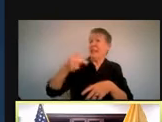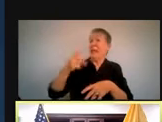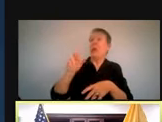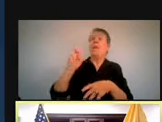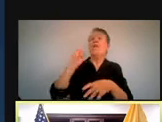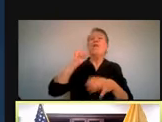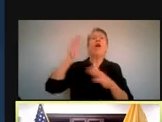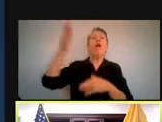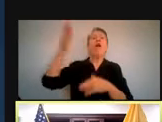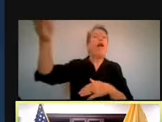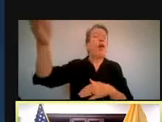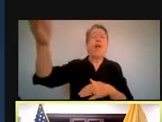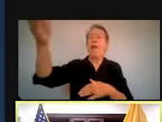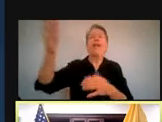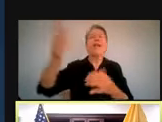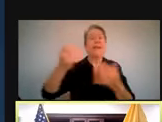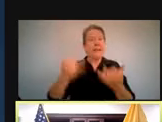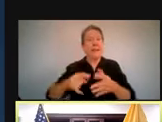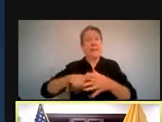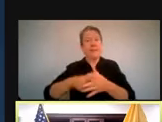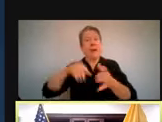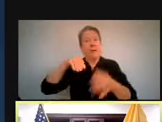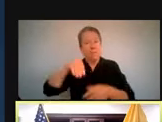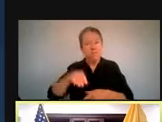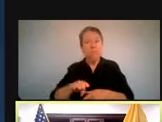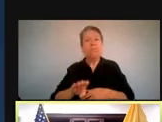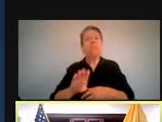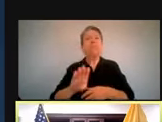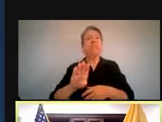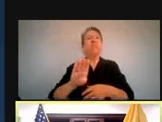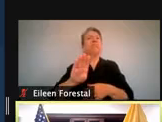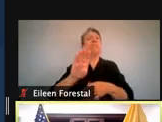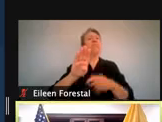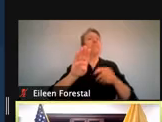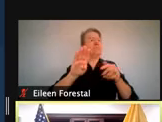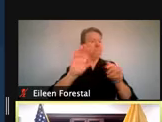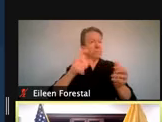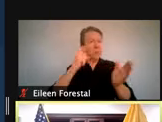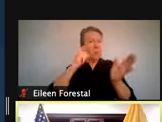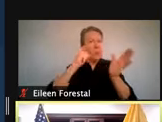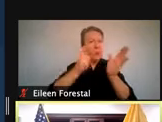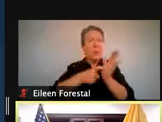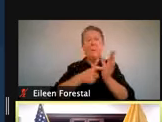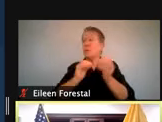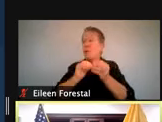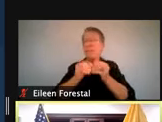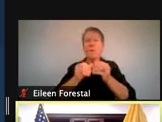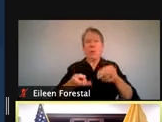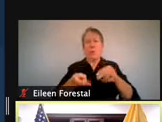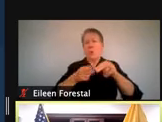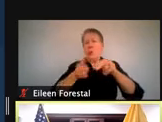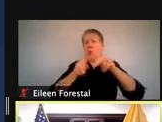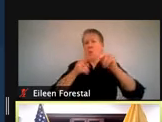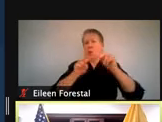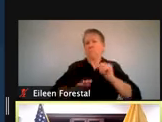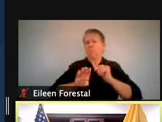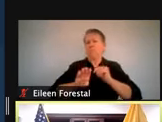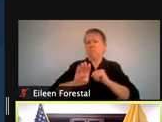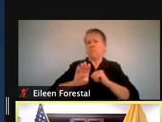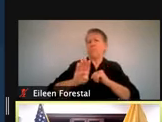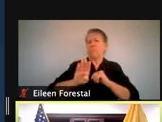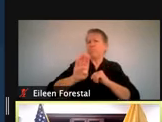seeing the numbers of new cases grow exponentially across the past several weeks. And along with that, the numbers of patients being